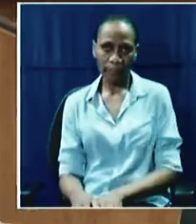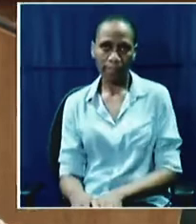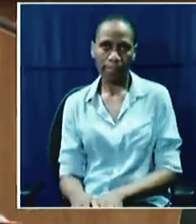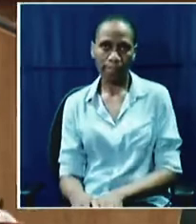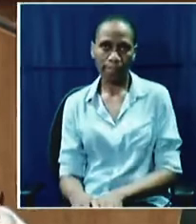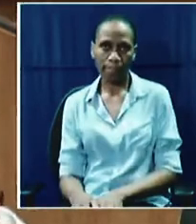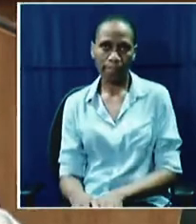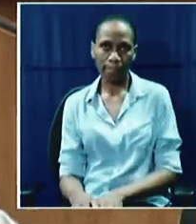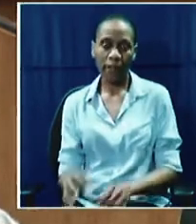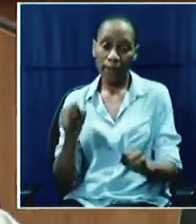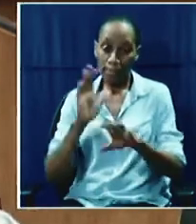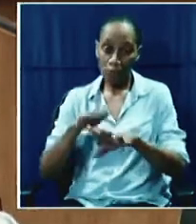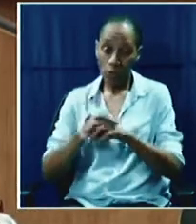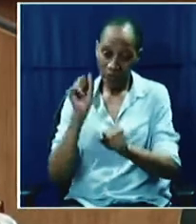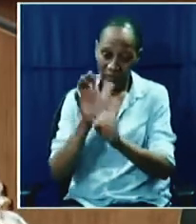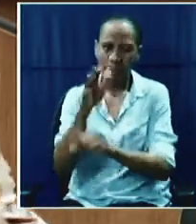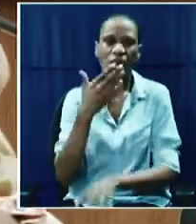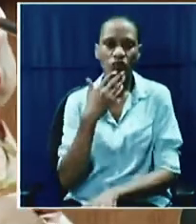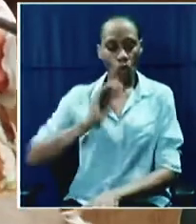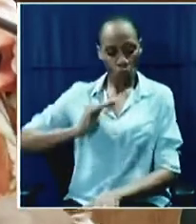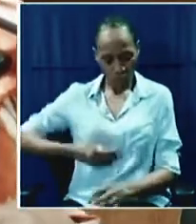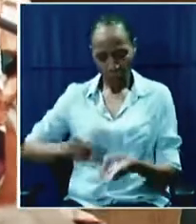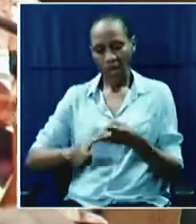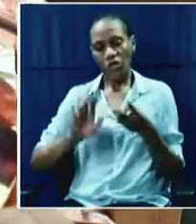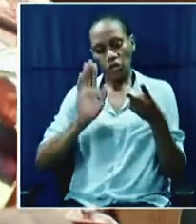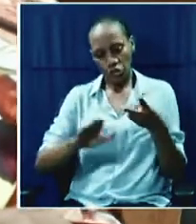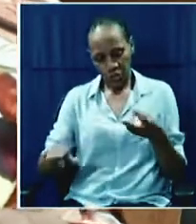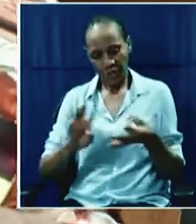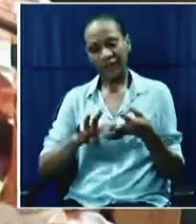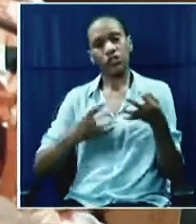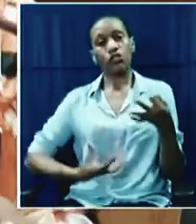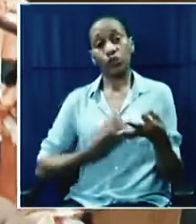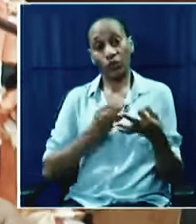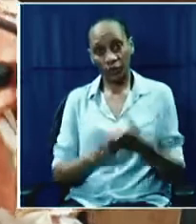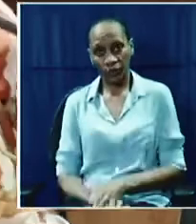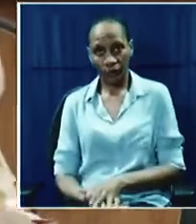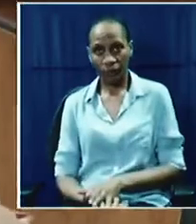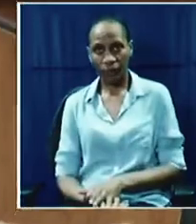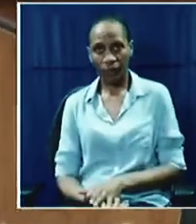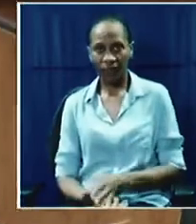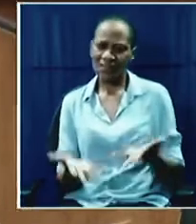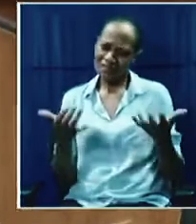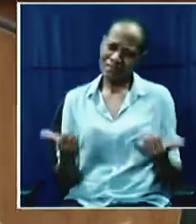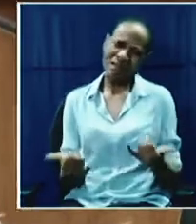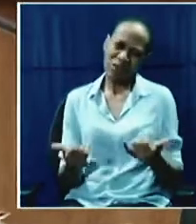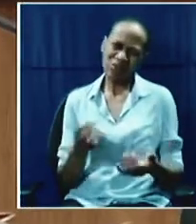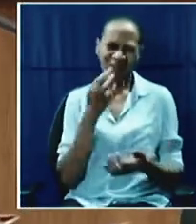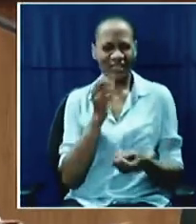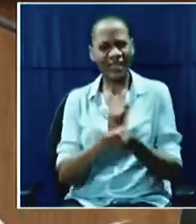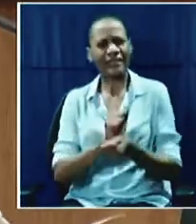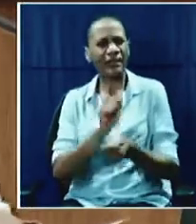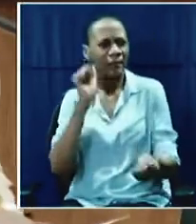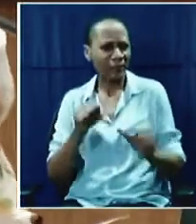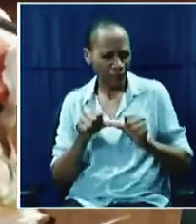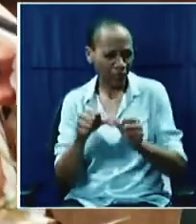a greater impact on women, children, and young people. No democracy, Mr. President, can survive or